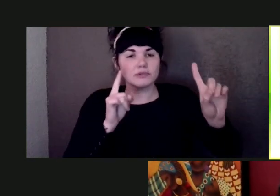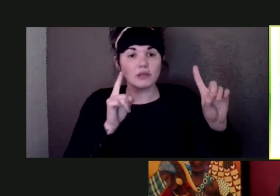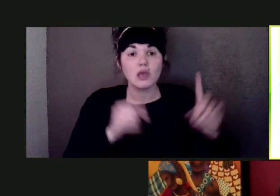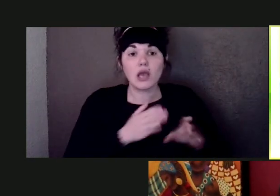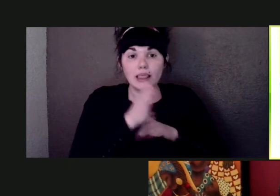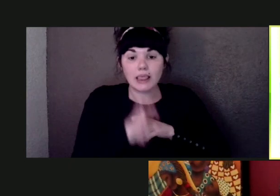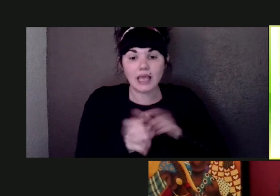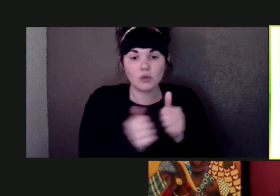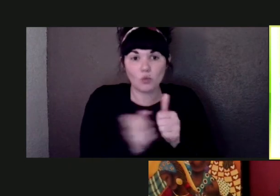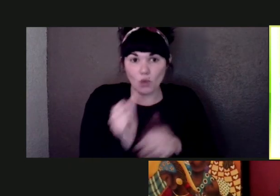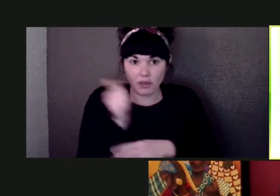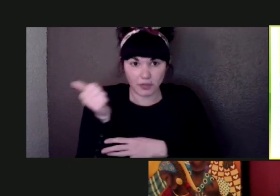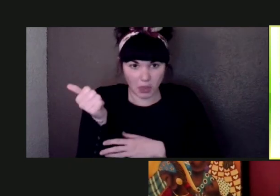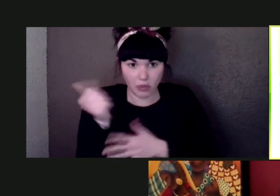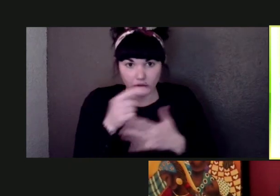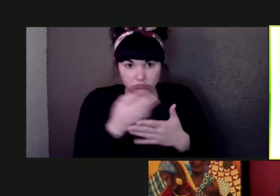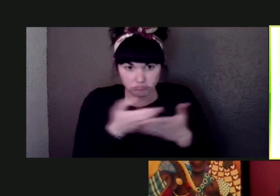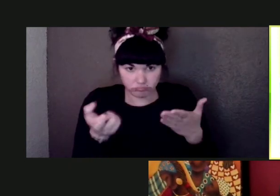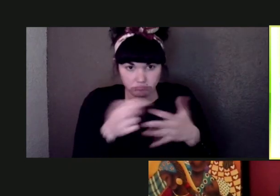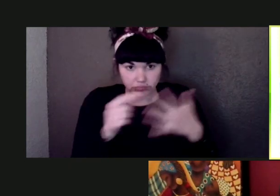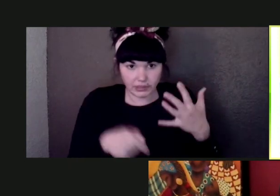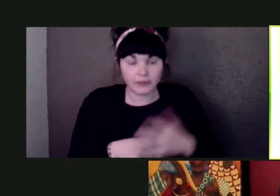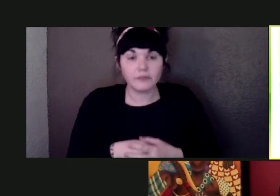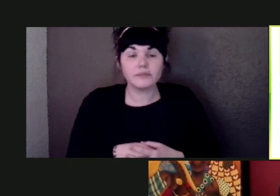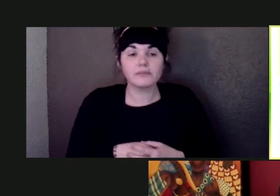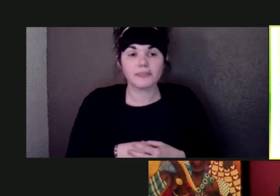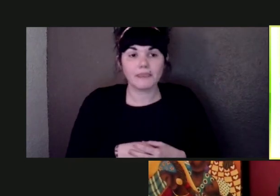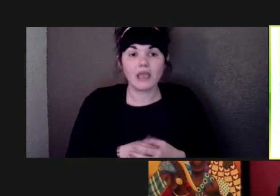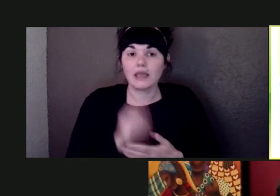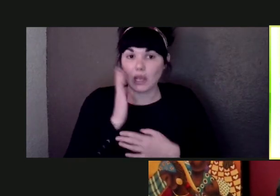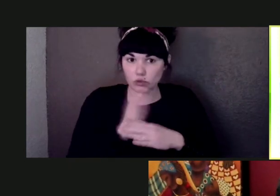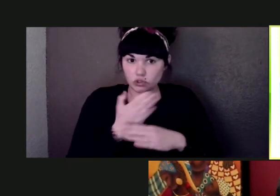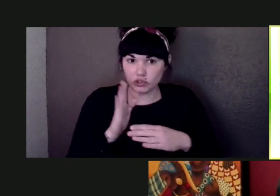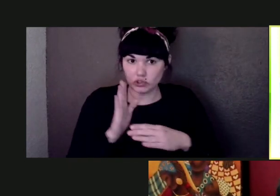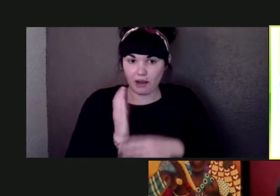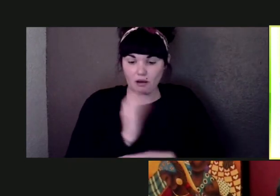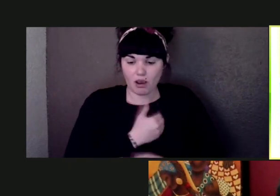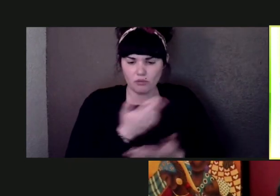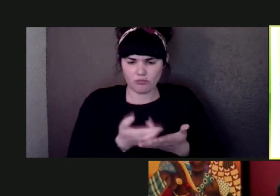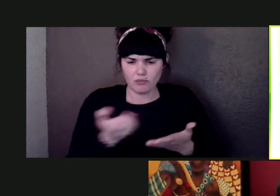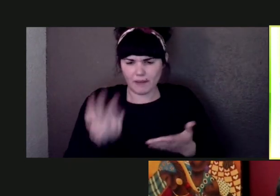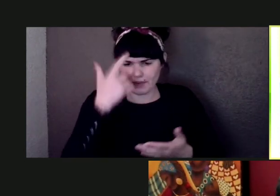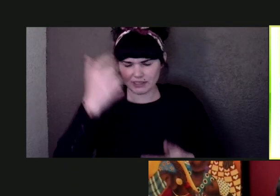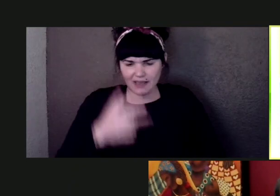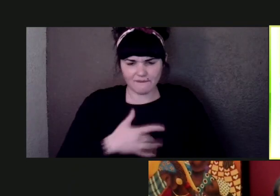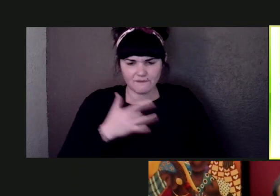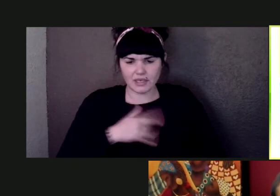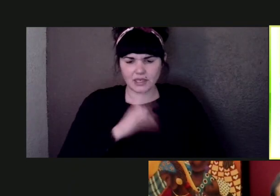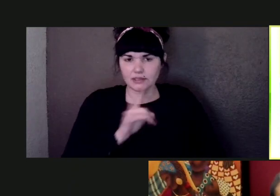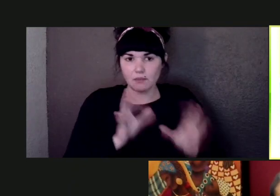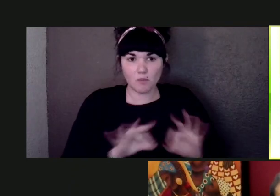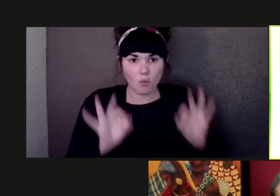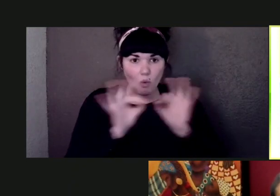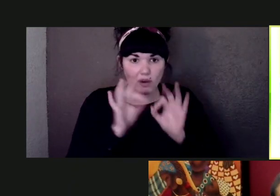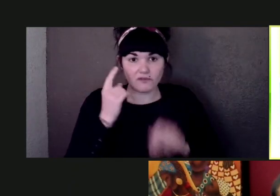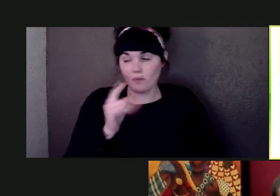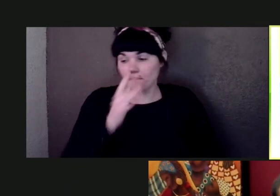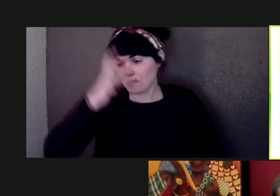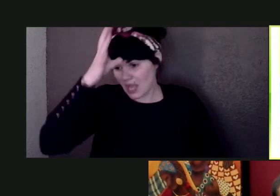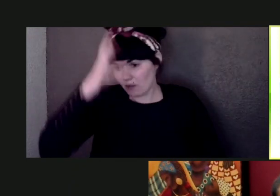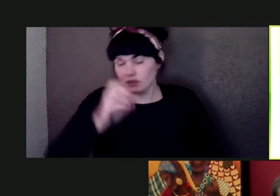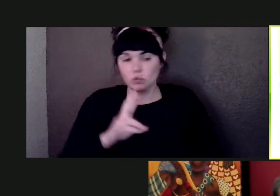share it only because I think it's relevant for you as a parent or you as someone else that's doing programming. Um, the great model stands for